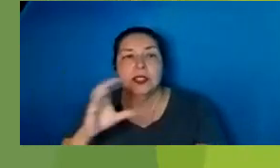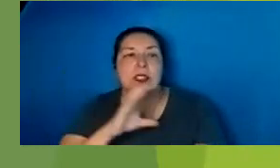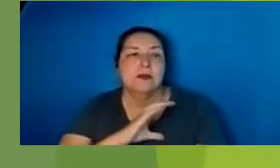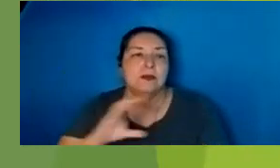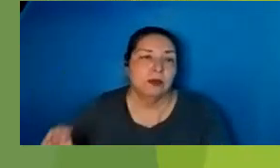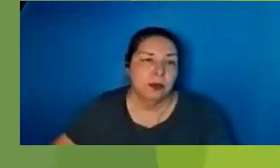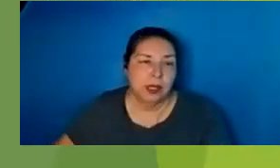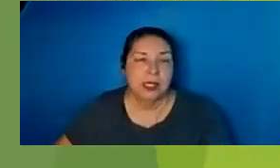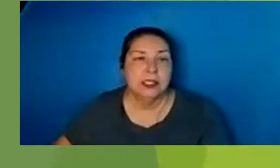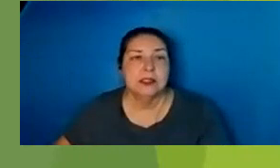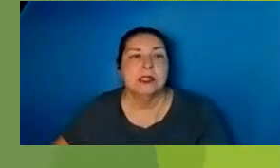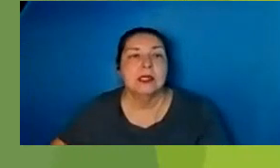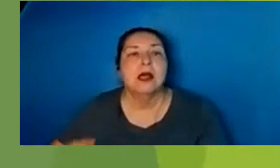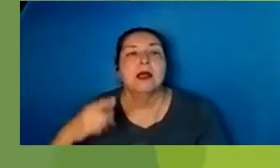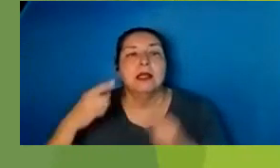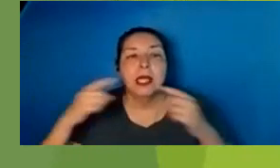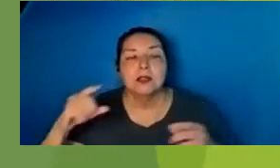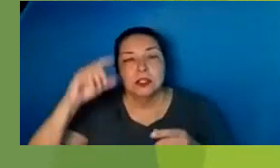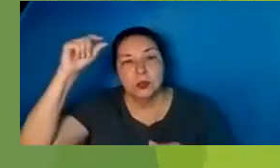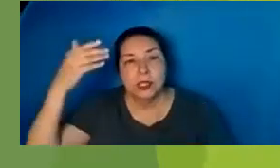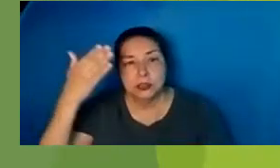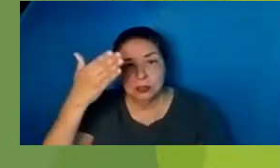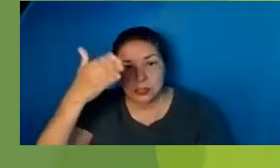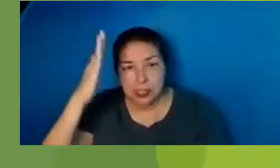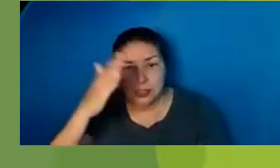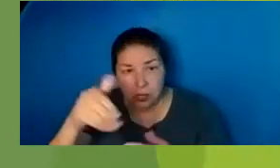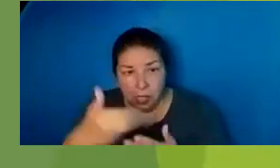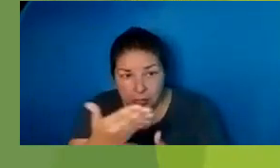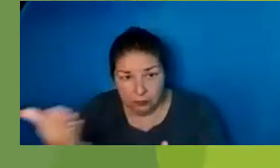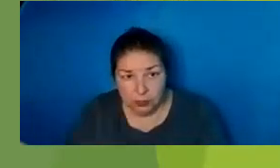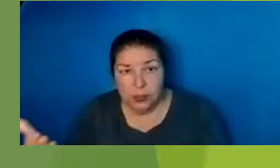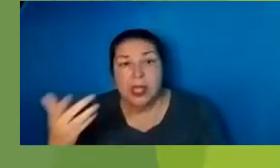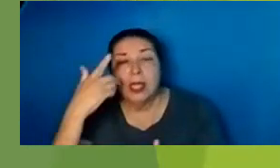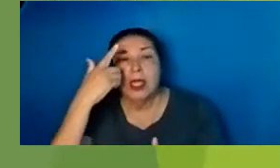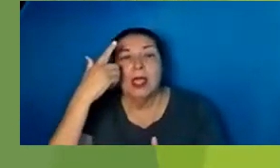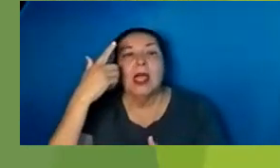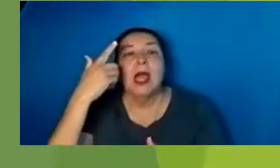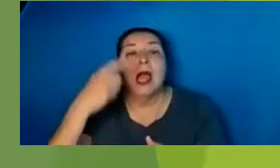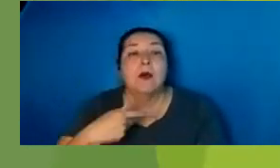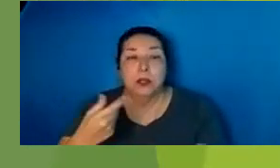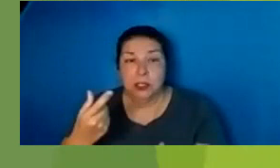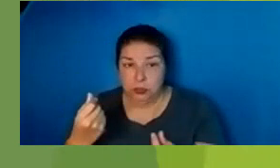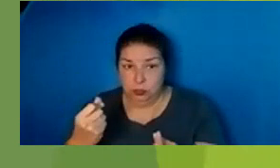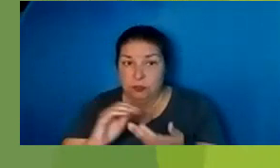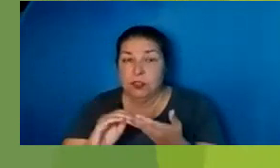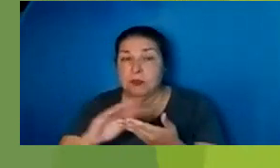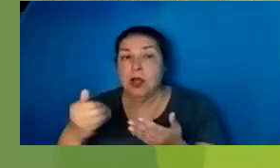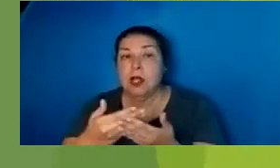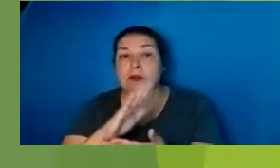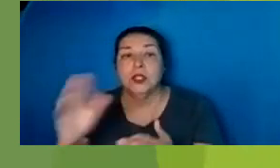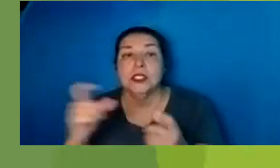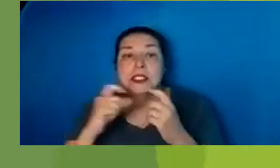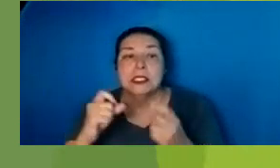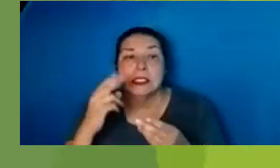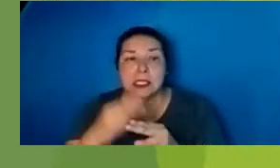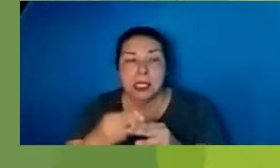all of you. And in the stead and by the command of my Lord Jesus Christ, I forgive you all of your sins. In the name of the Father